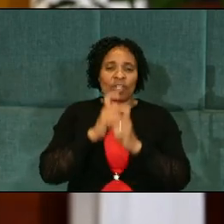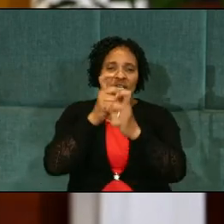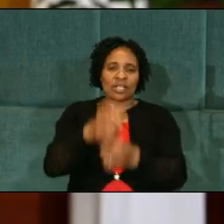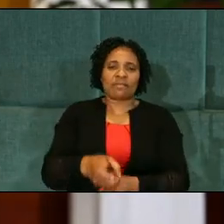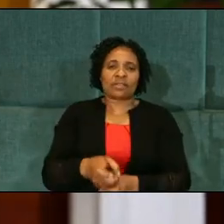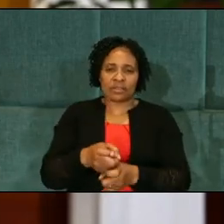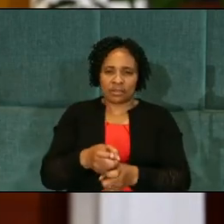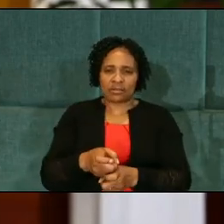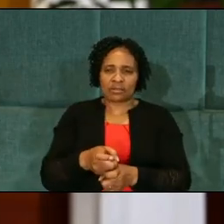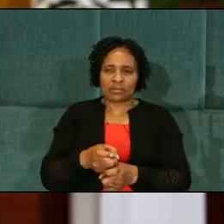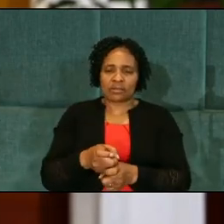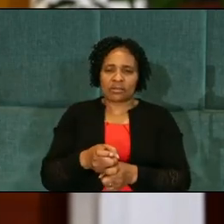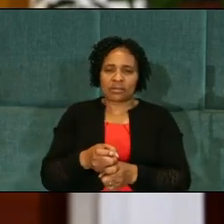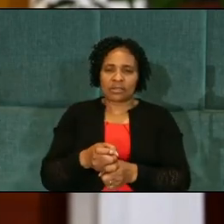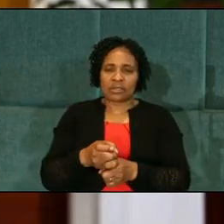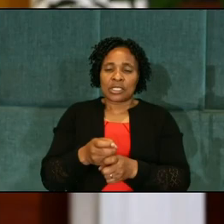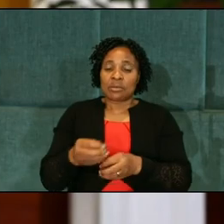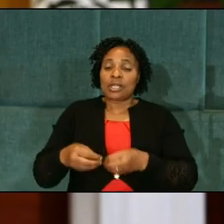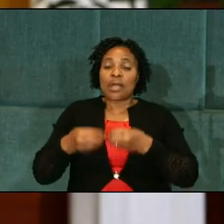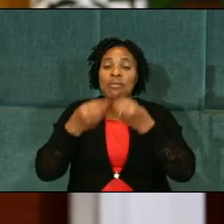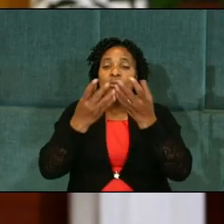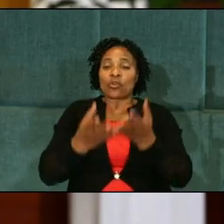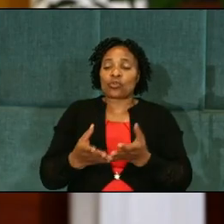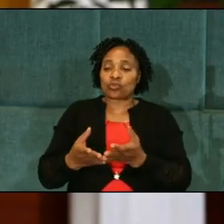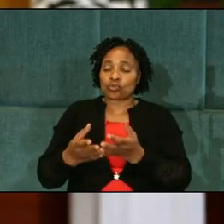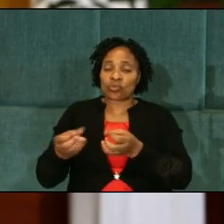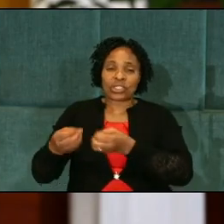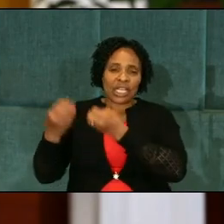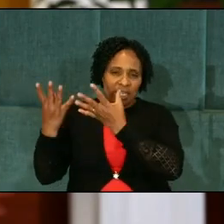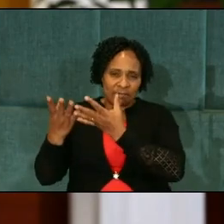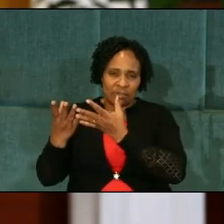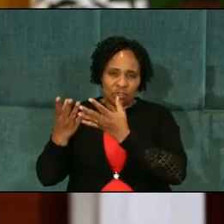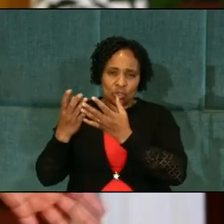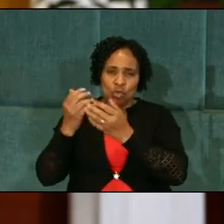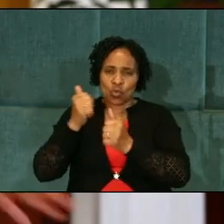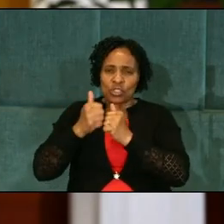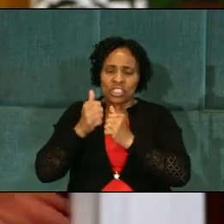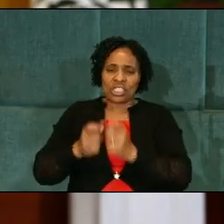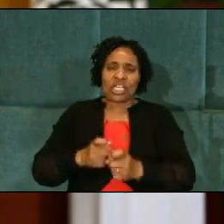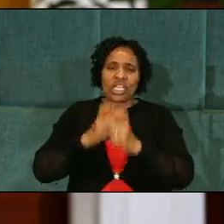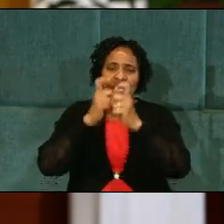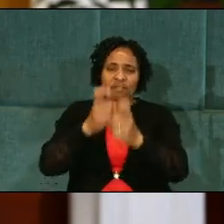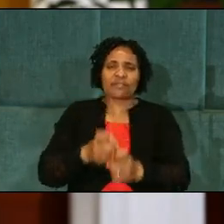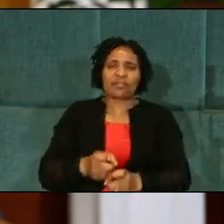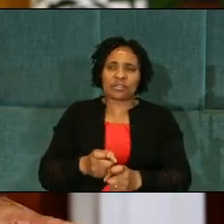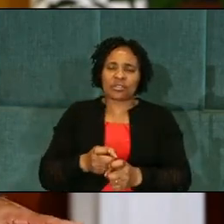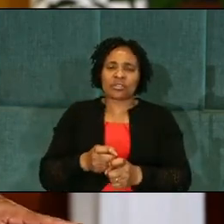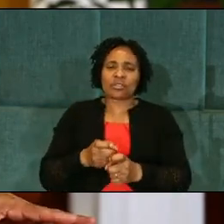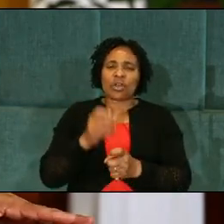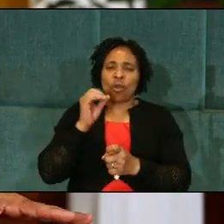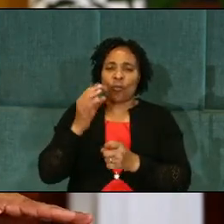that the couple brought for sacrifice, they brought two turtle doves, which is the gift of the poorest of the poorest of the poorest